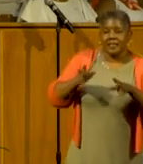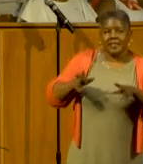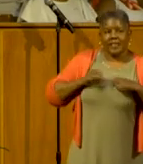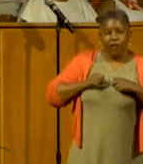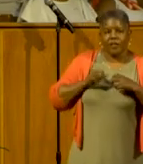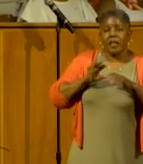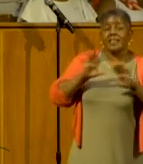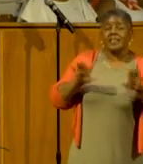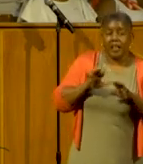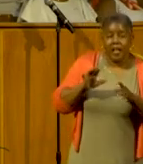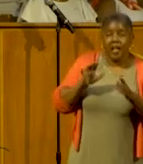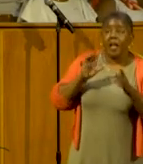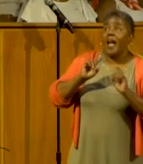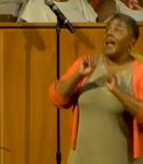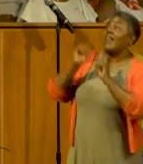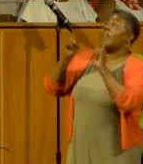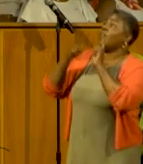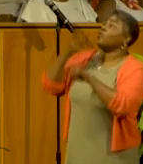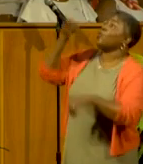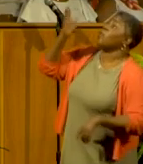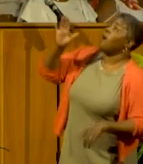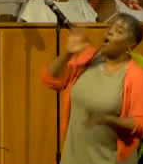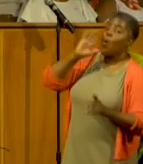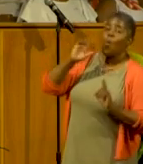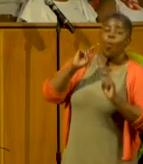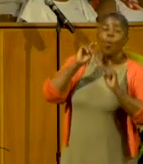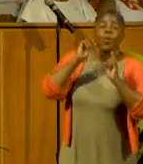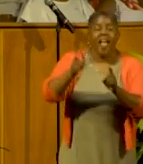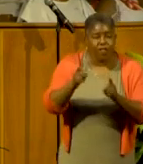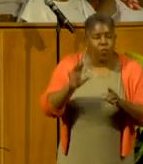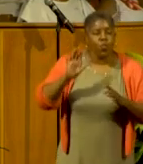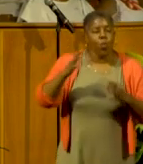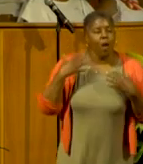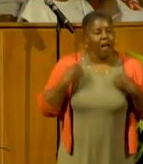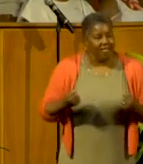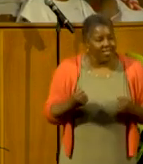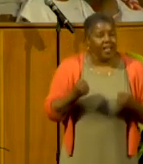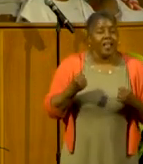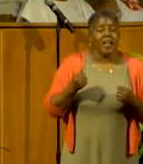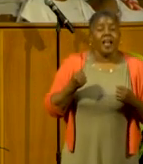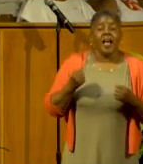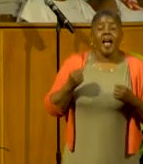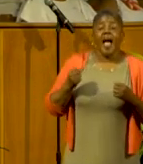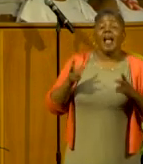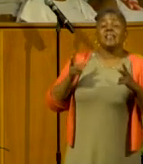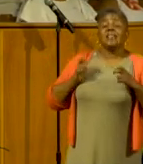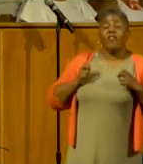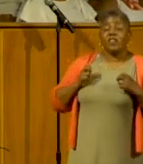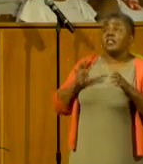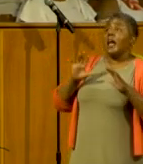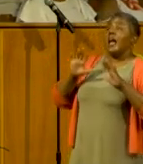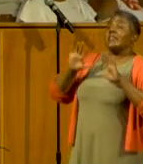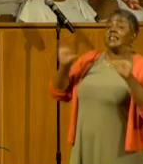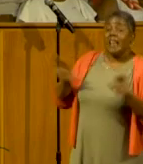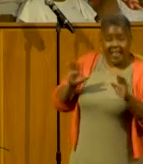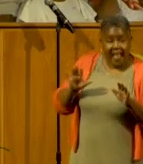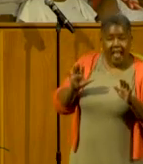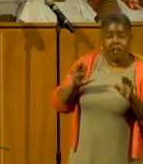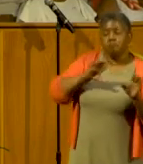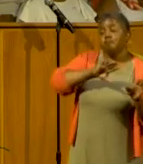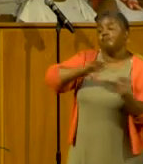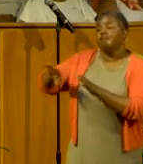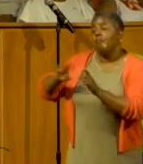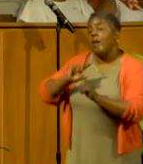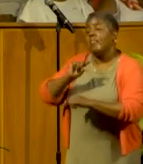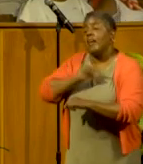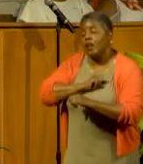well-being to the one who has power to give you your well-being. Selfish Sunday, a day when you reconcile your guilt and